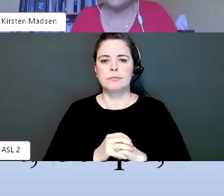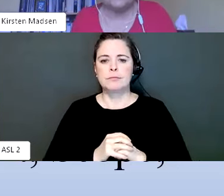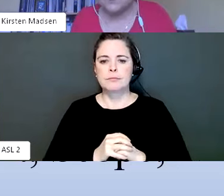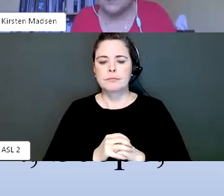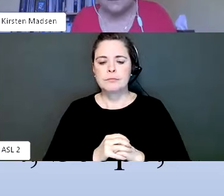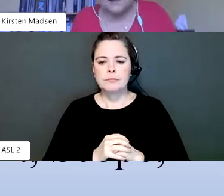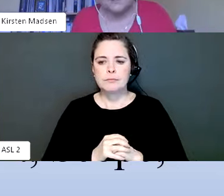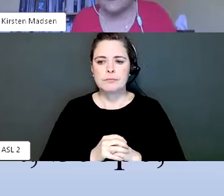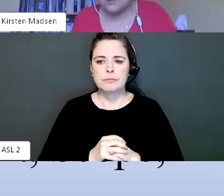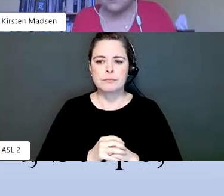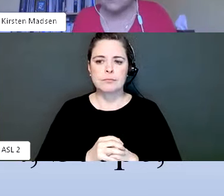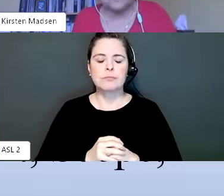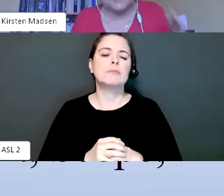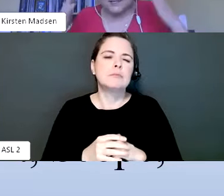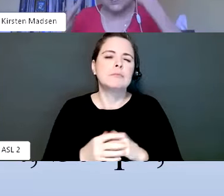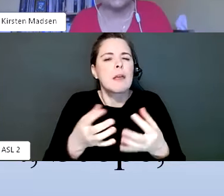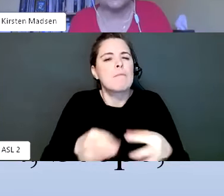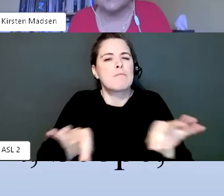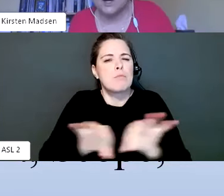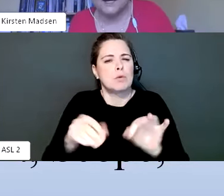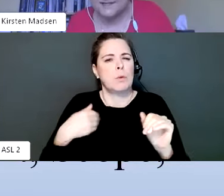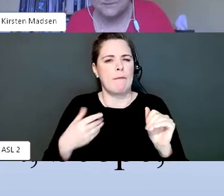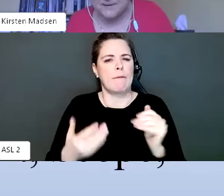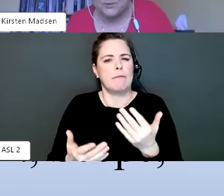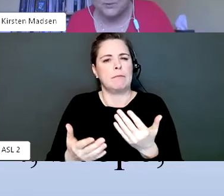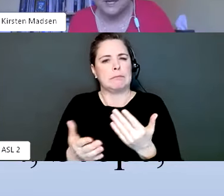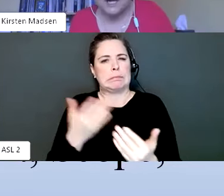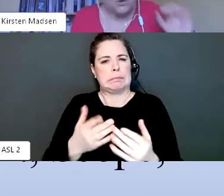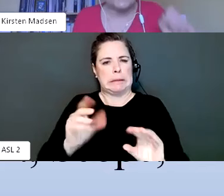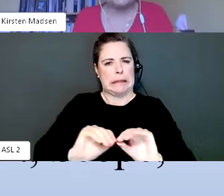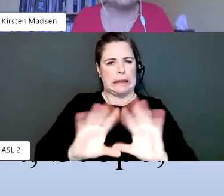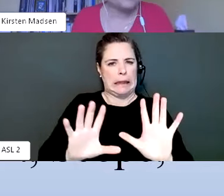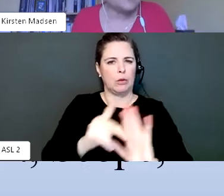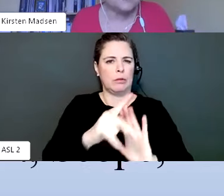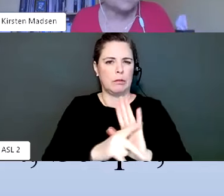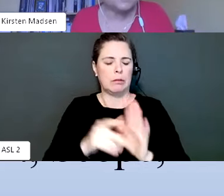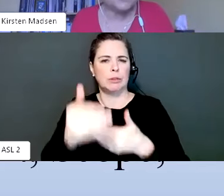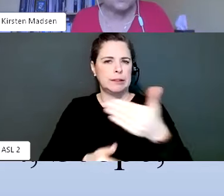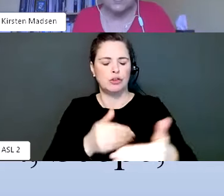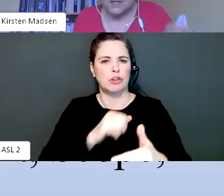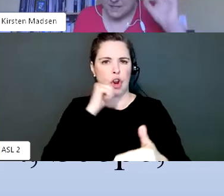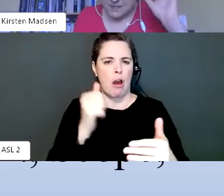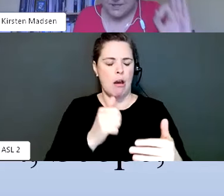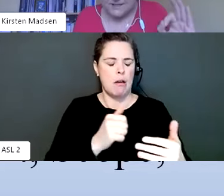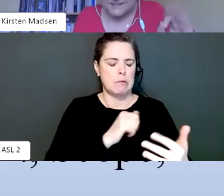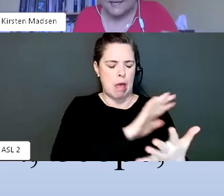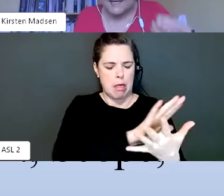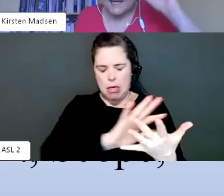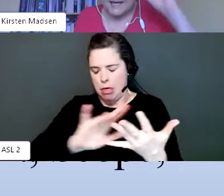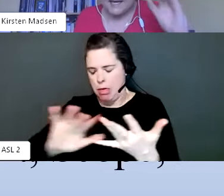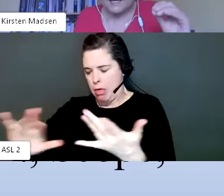that people don't have a million of them all over the place and it just sort of gets lost in the paperwork. What is a policy and procedure? A